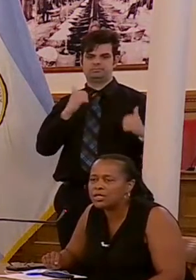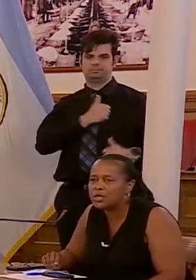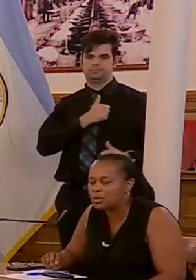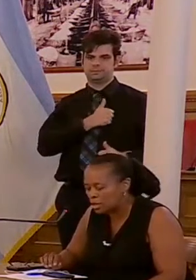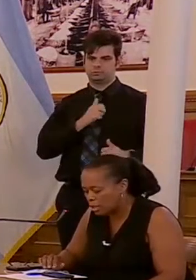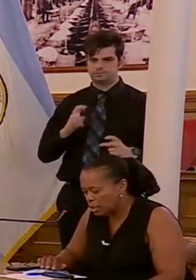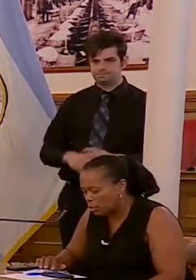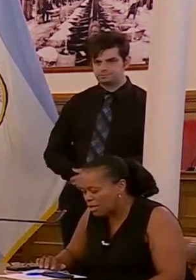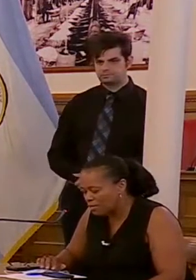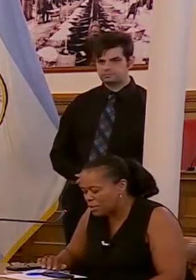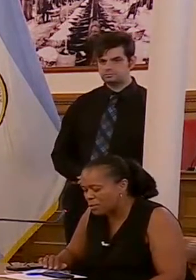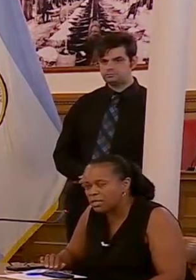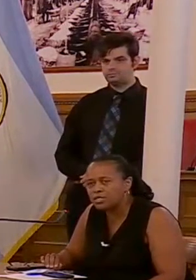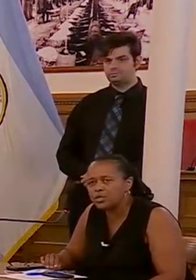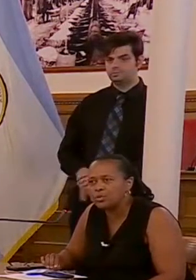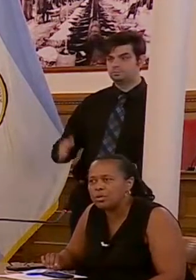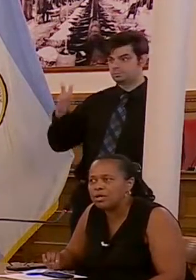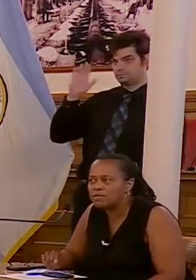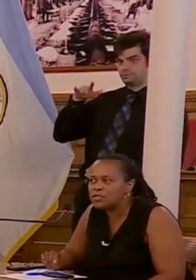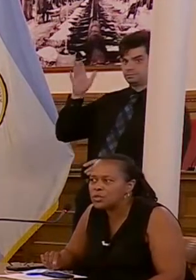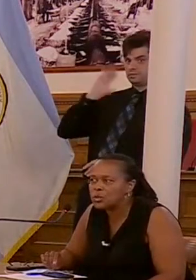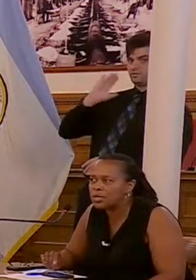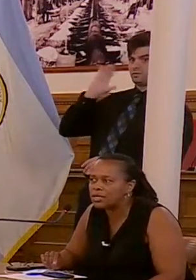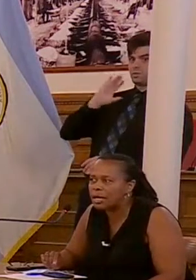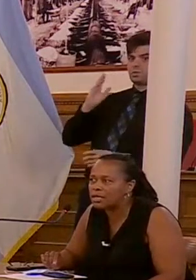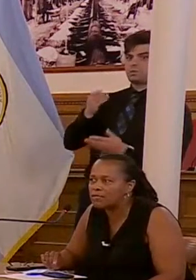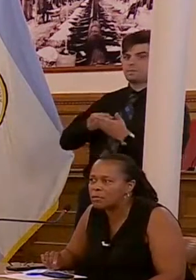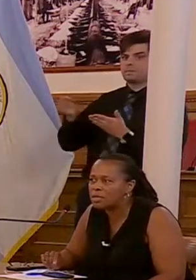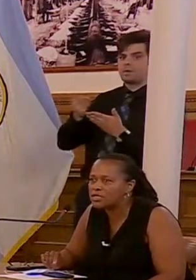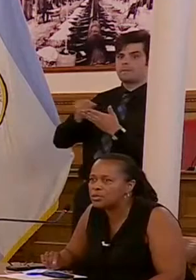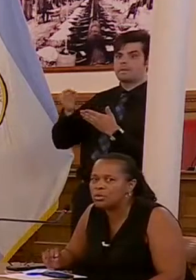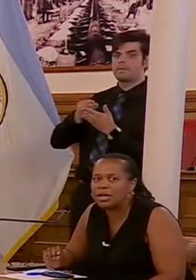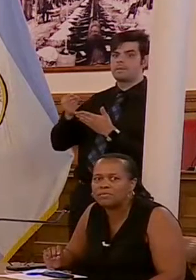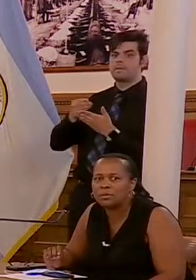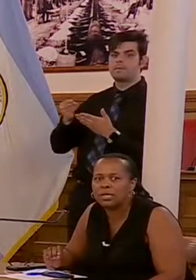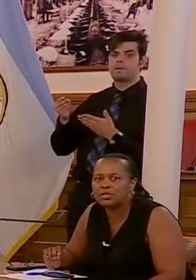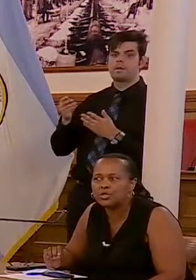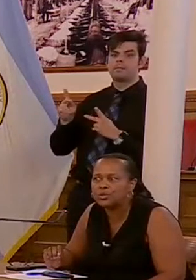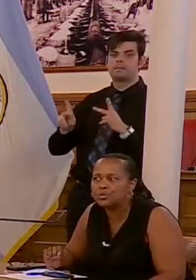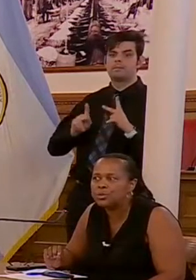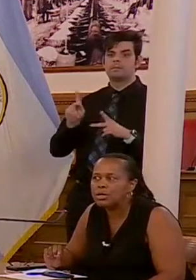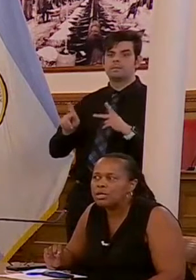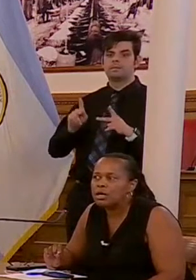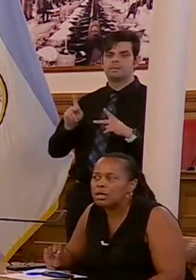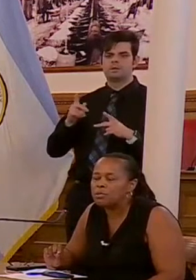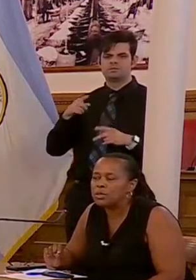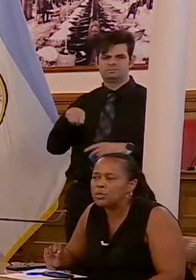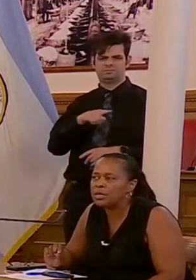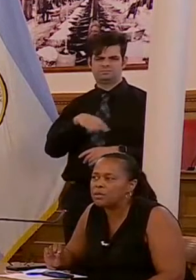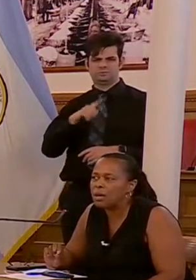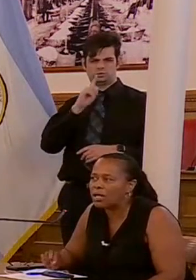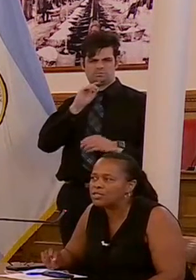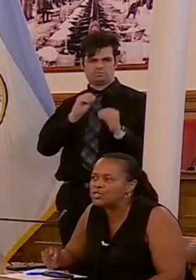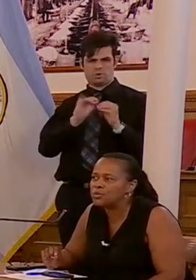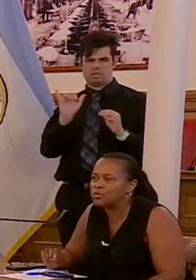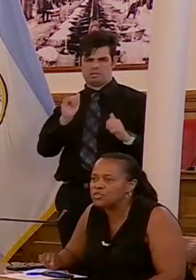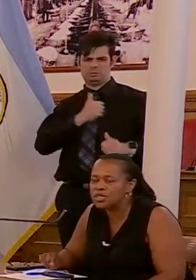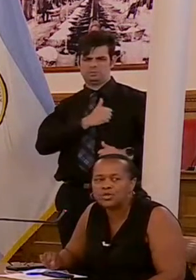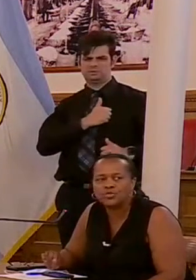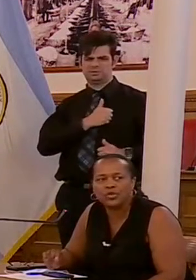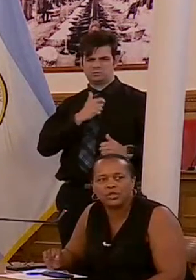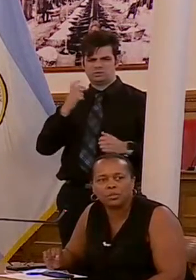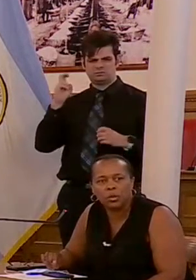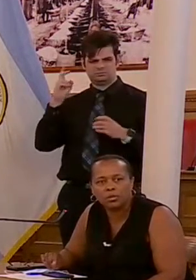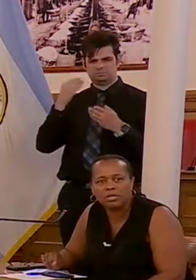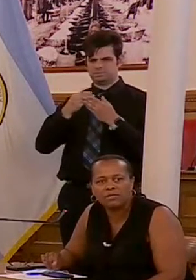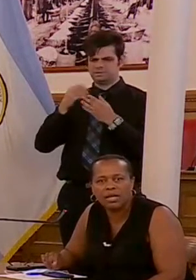in nature. We have committed to inventorying that information. We have committed to creating policies and